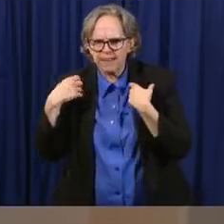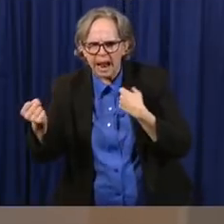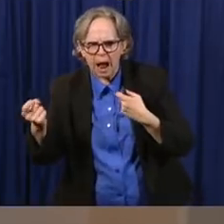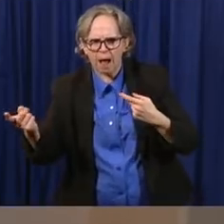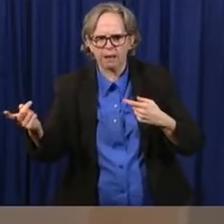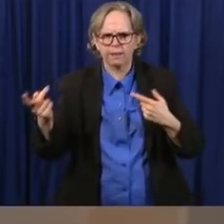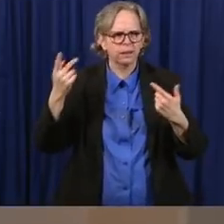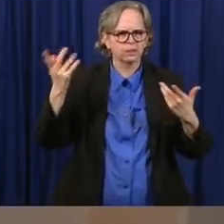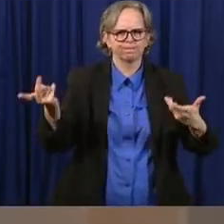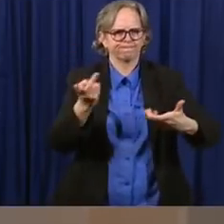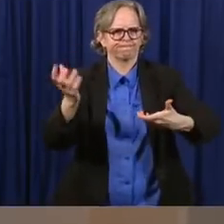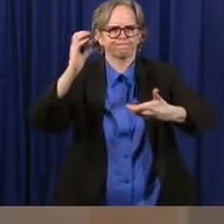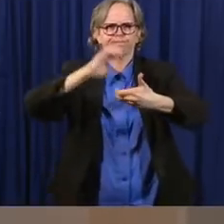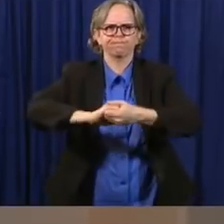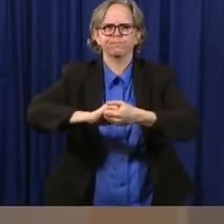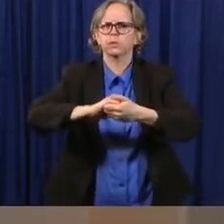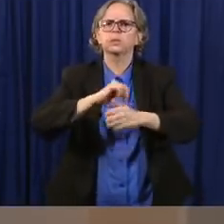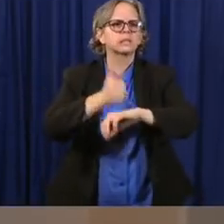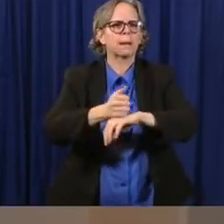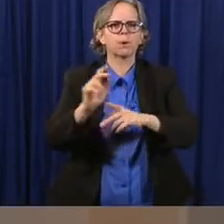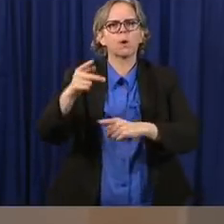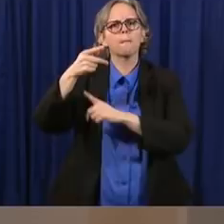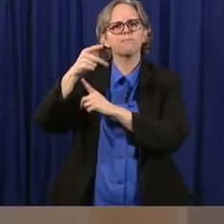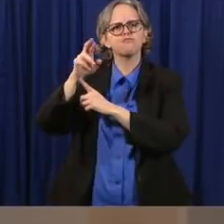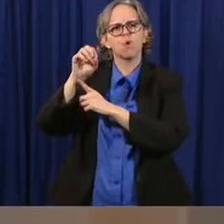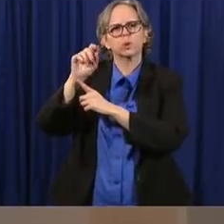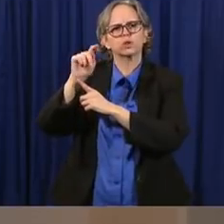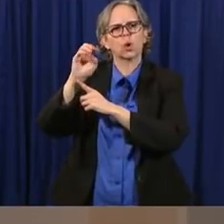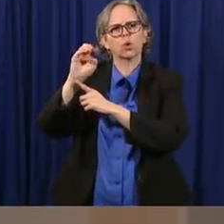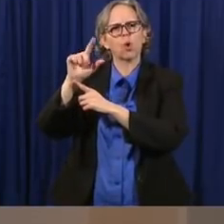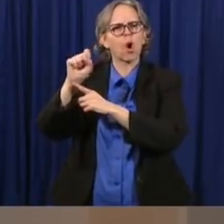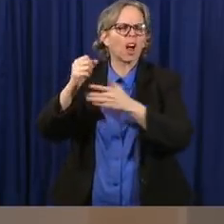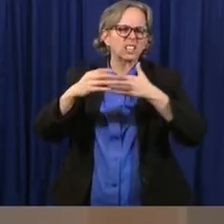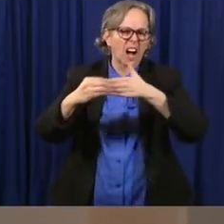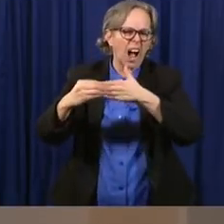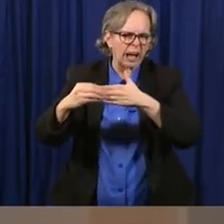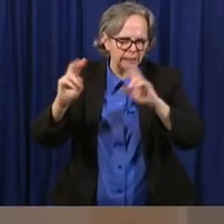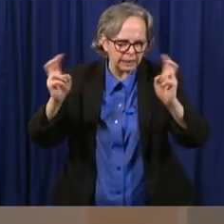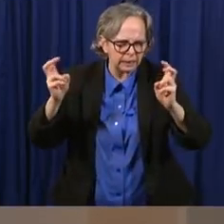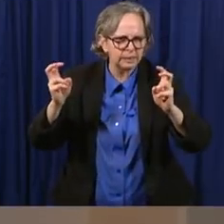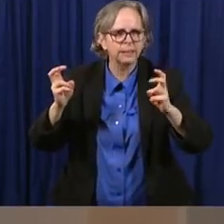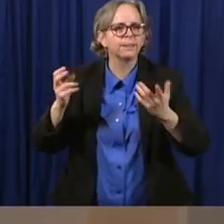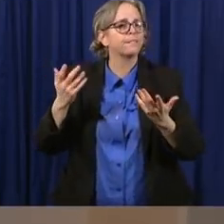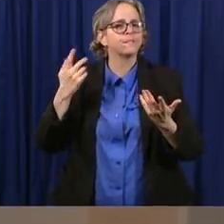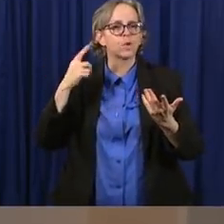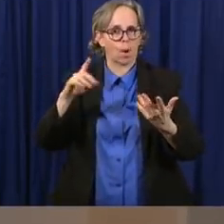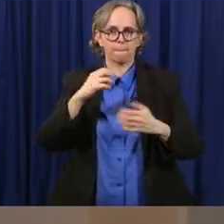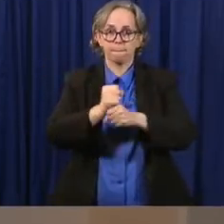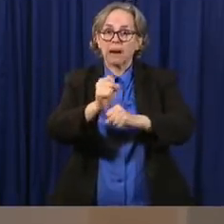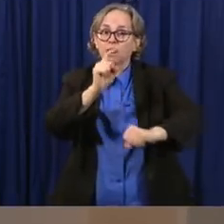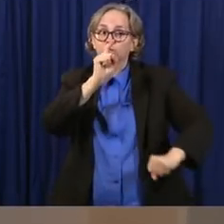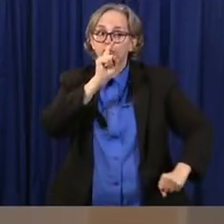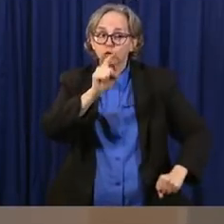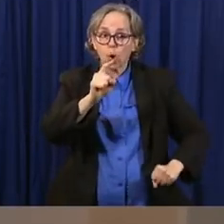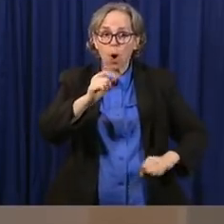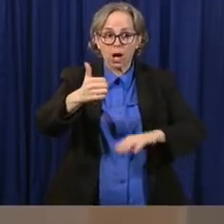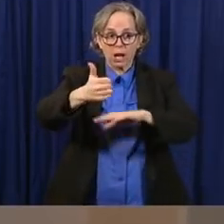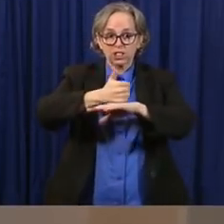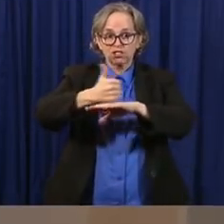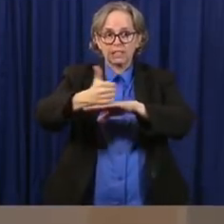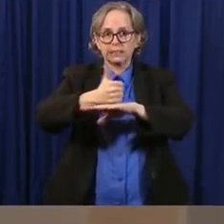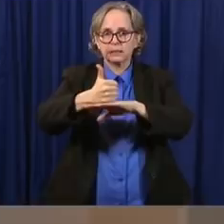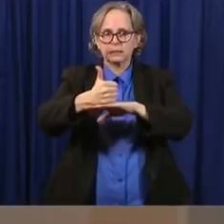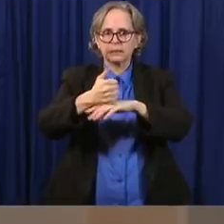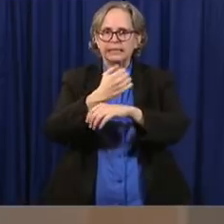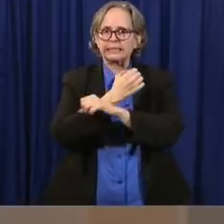on how they could make sure that the transit operations were as safe as they possibly